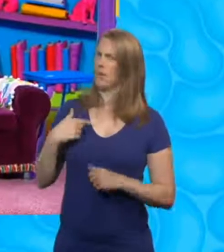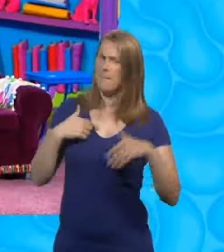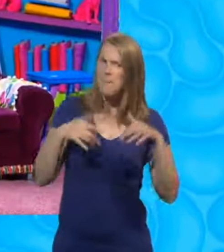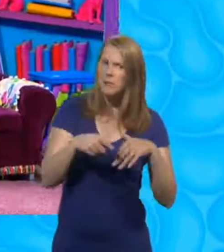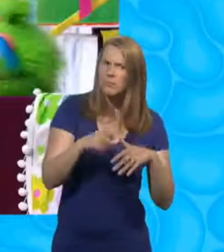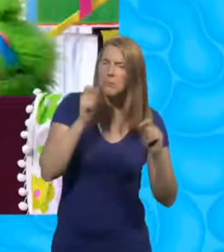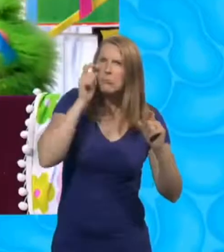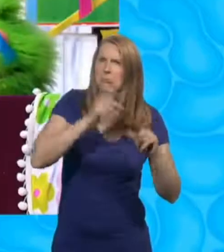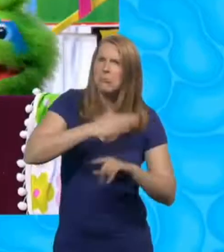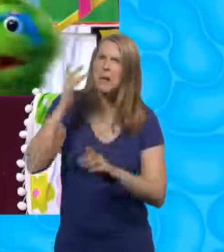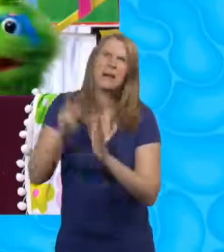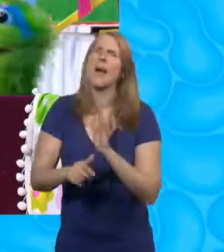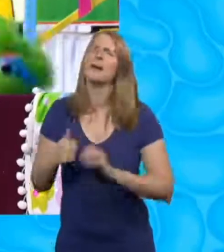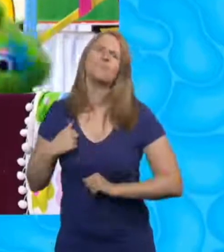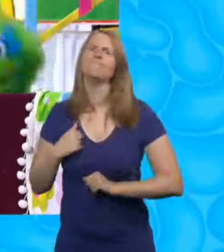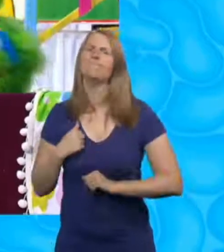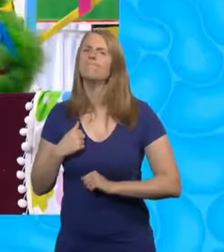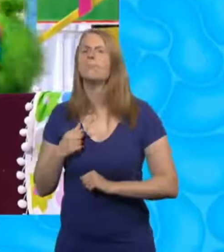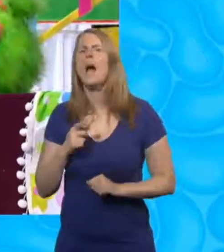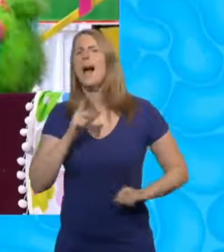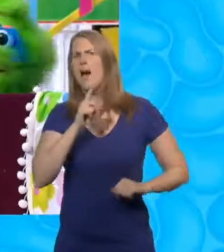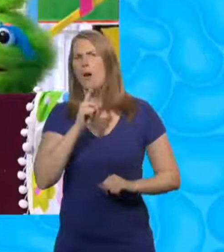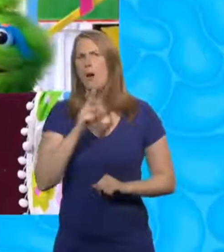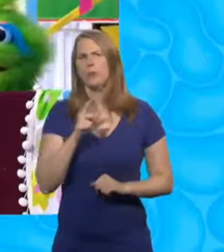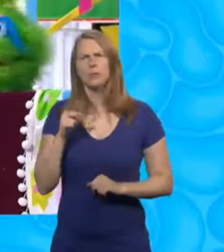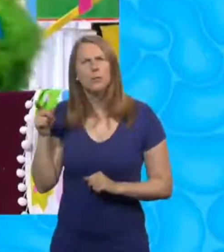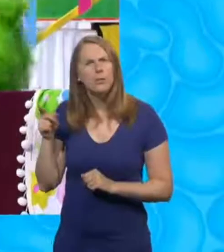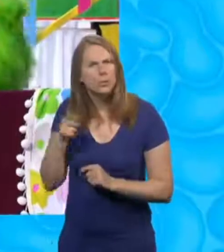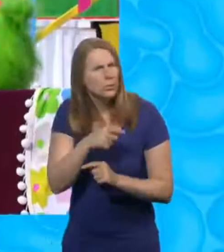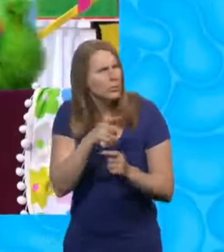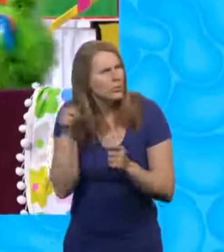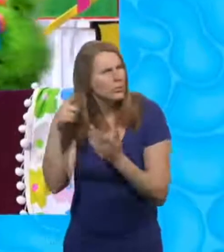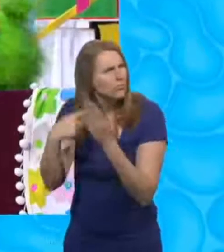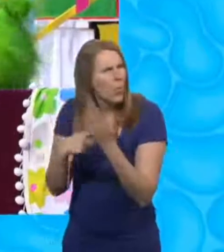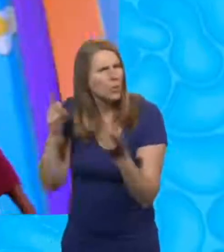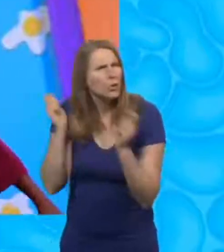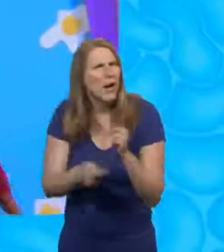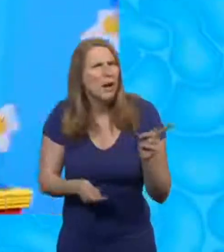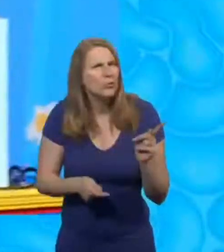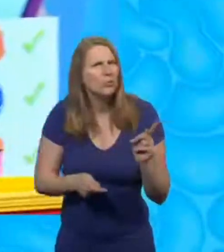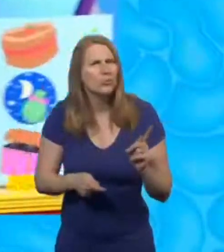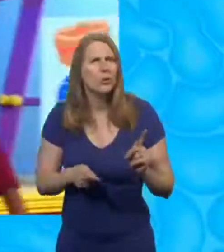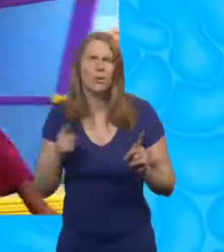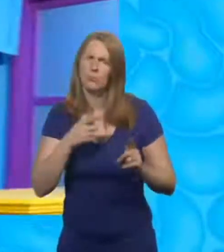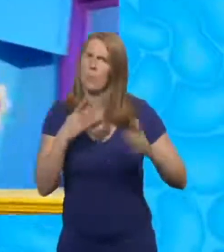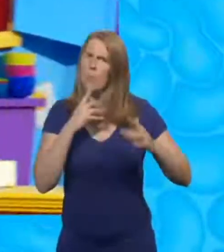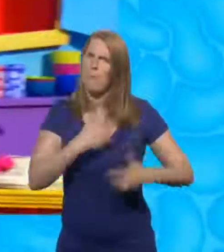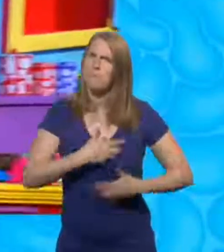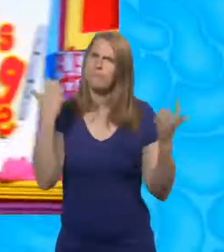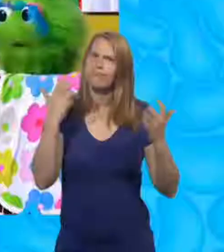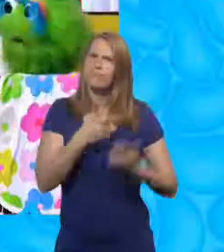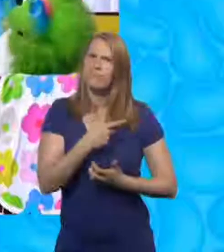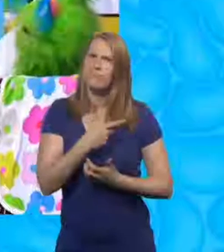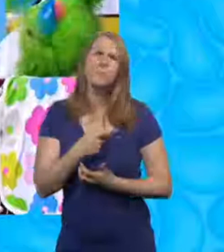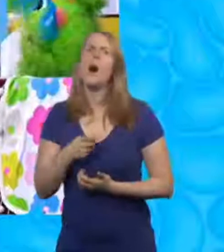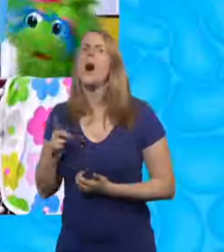minute. Did you change that instruction too? Oh, no, Robert's going to be so cross. If you don't stay up very, very